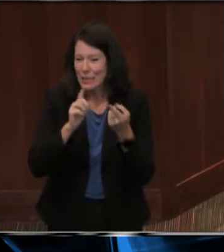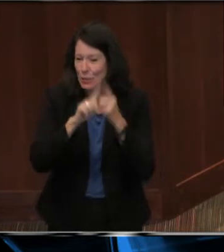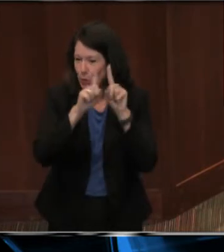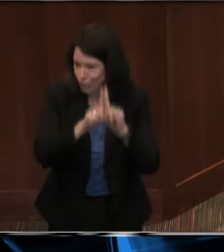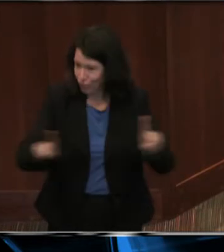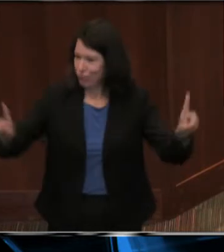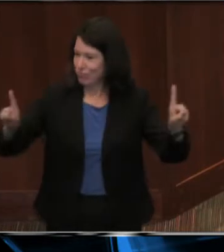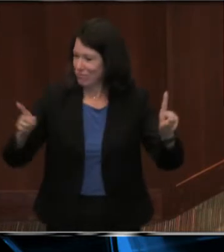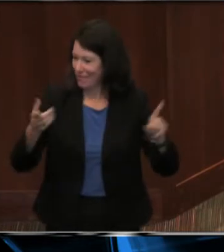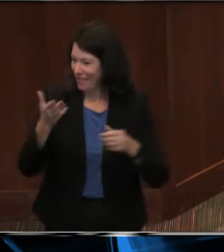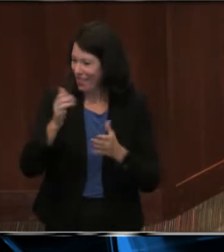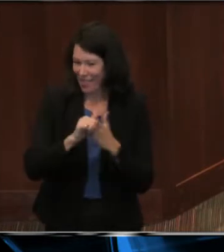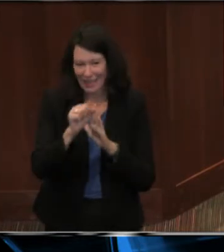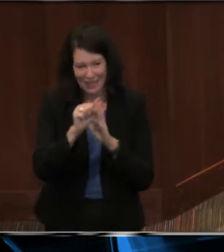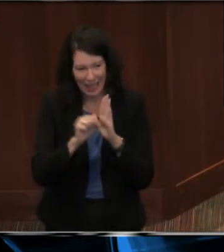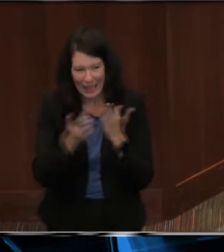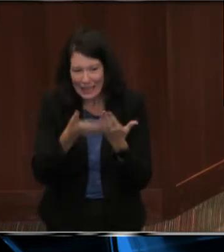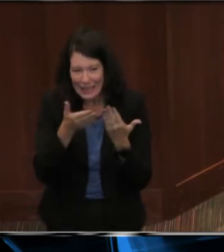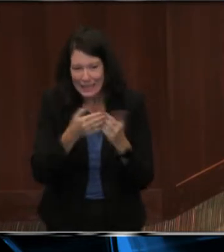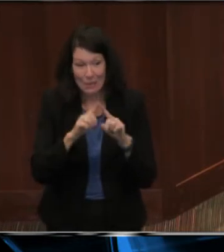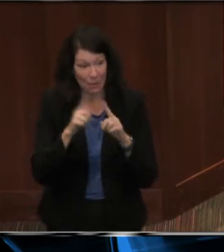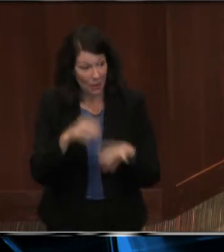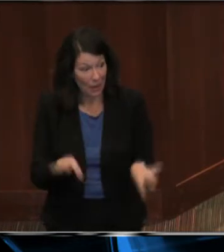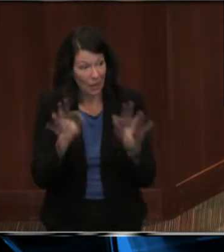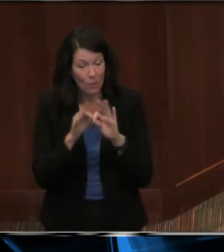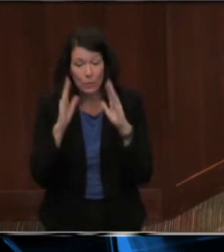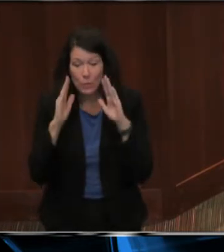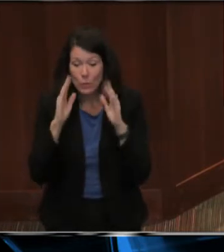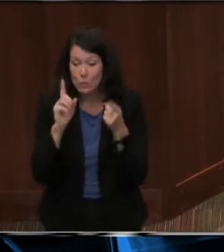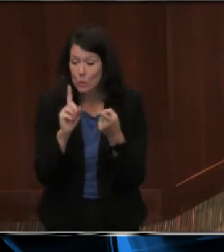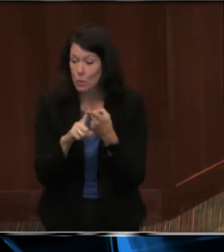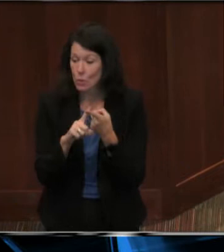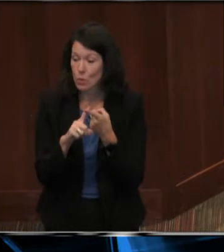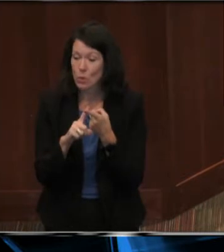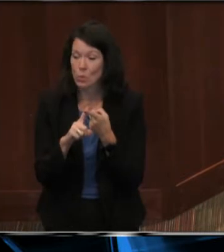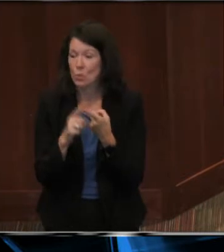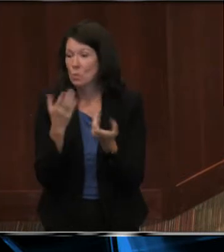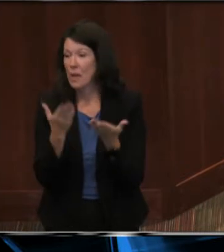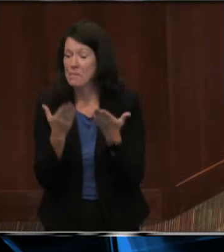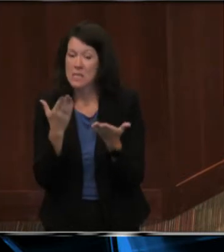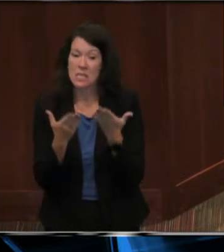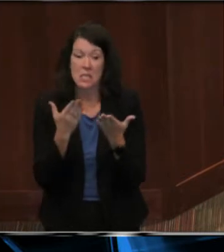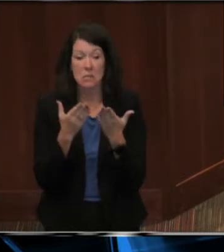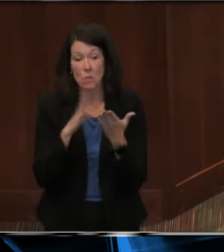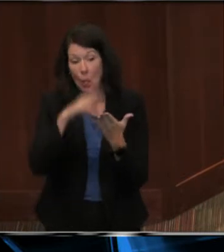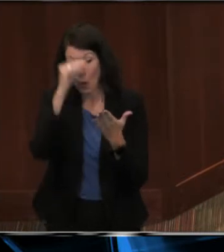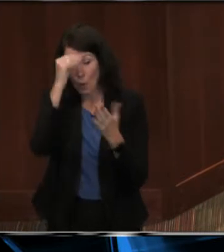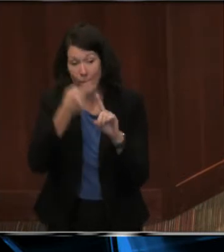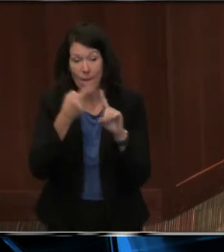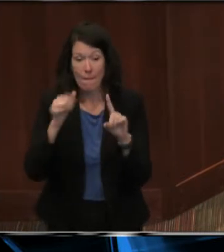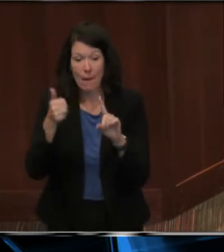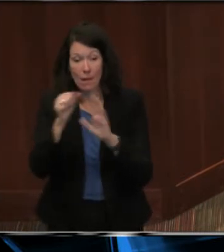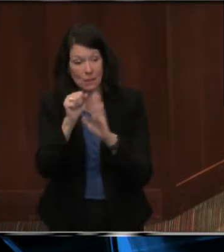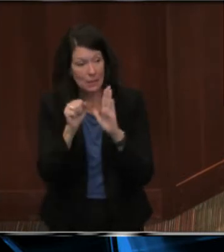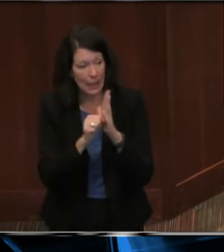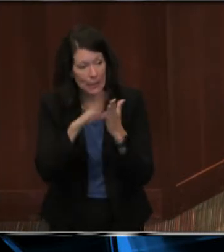And but yet it is important for us to pay attention, because there may be lessons learned here that we